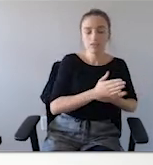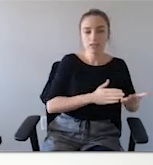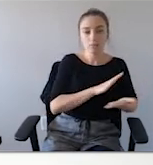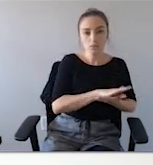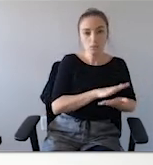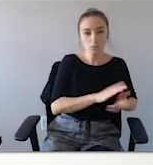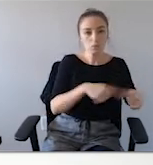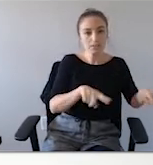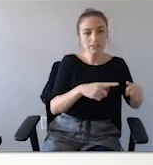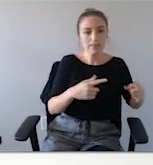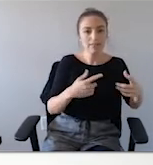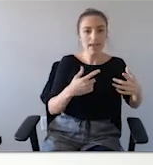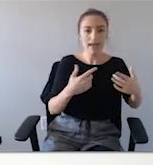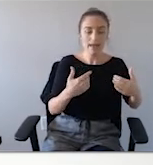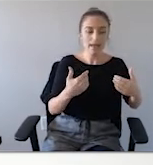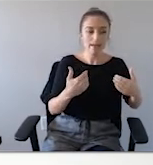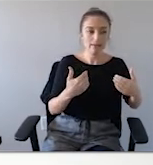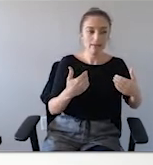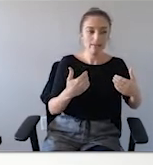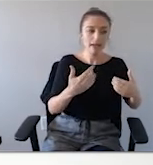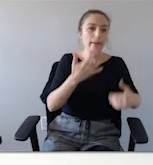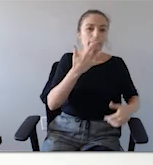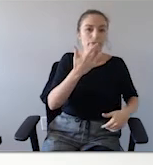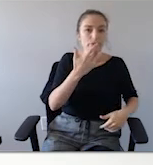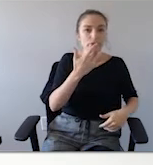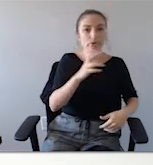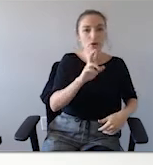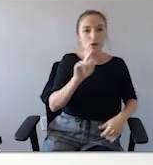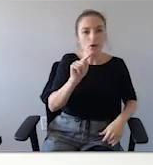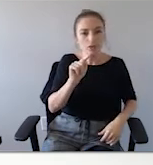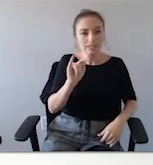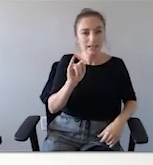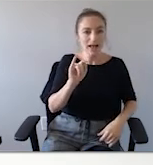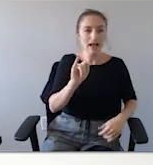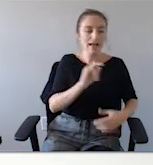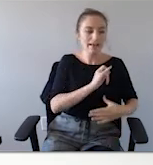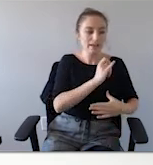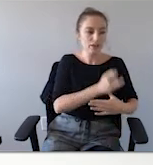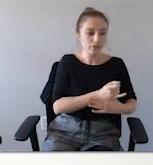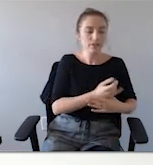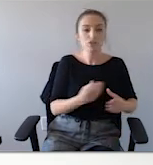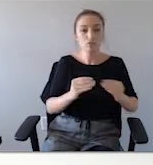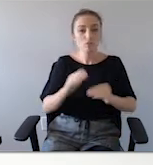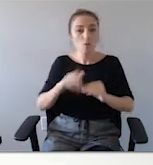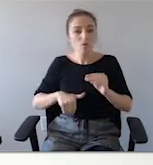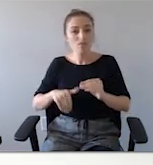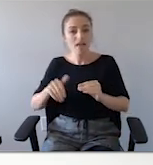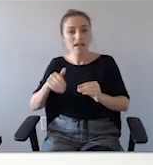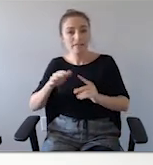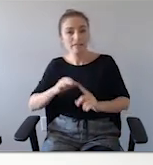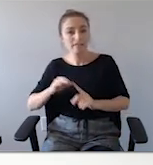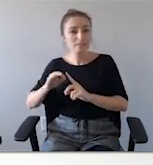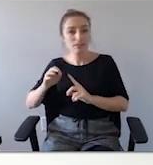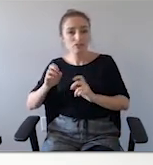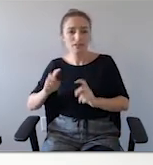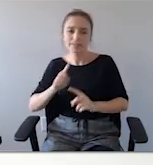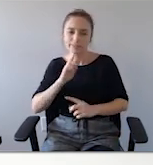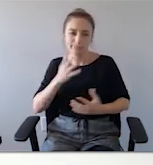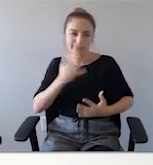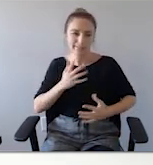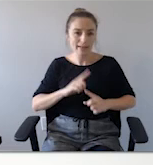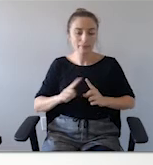RTI interventions more than I like their special ed, which, is kind of sad for me to say, but that's the way it is.